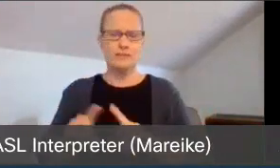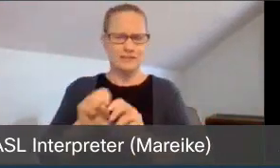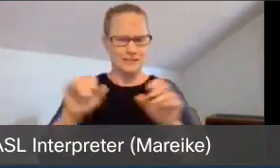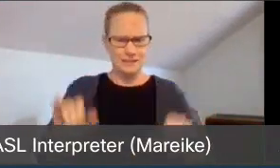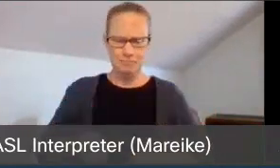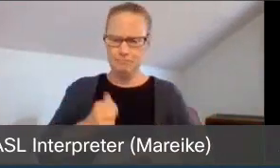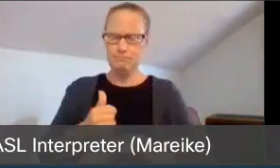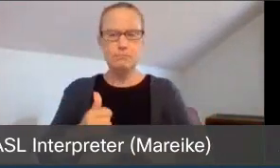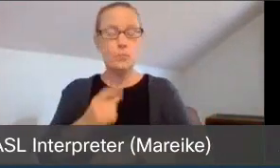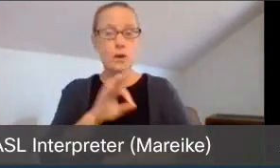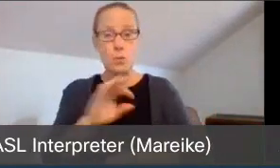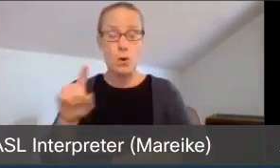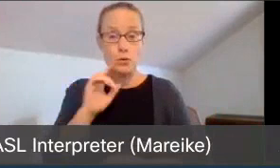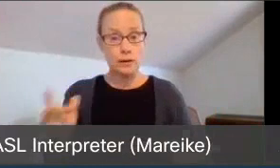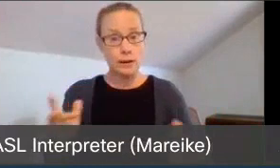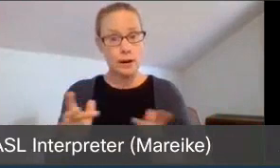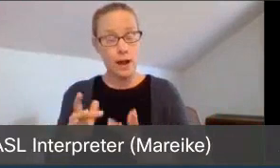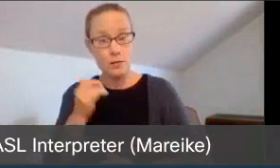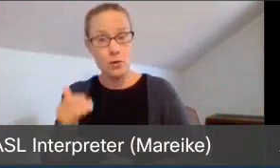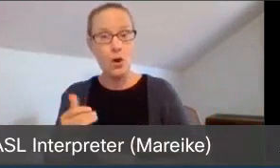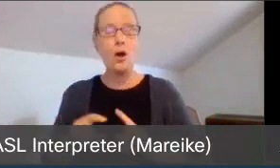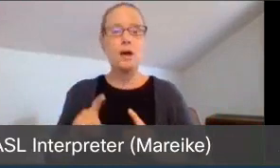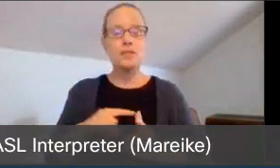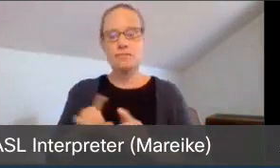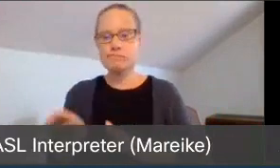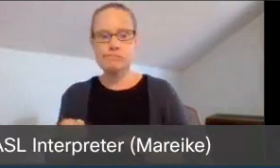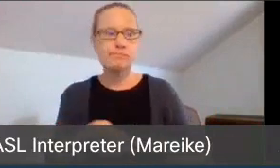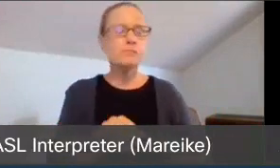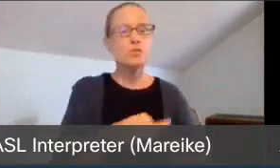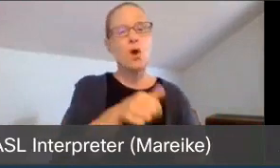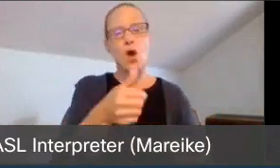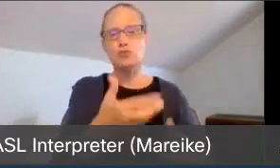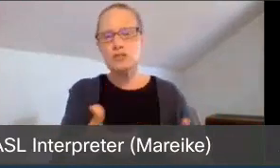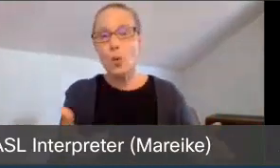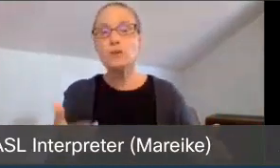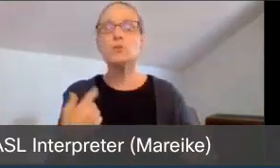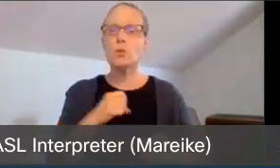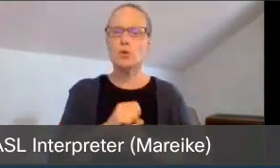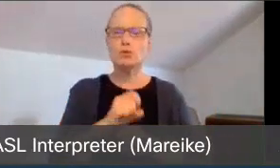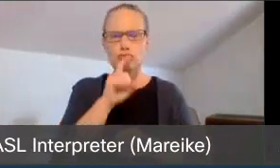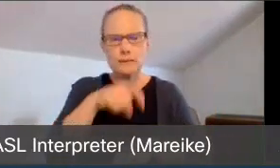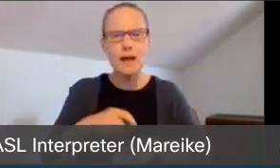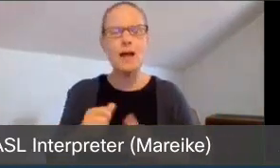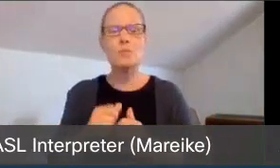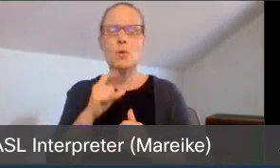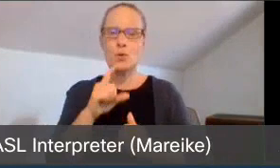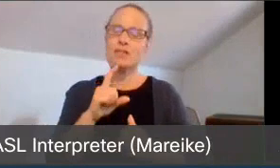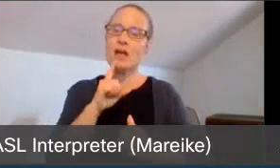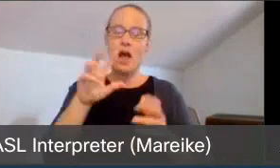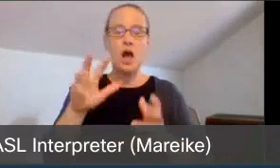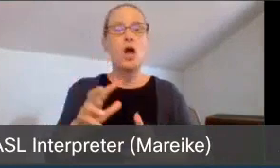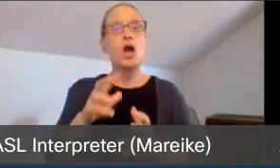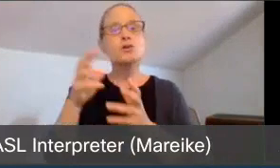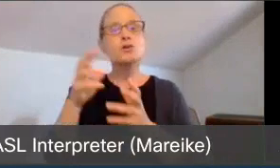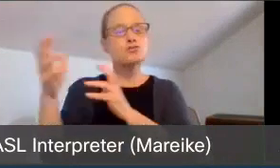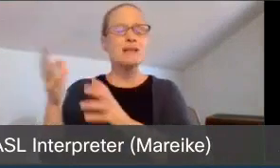might connect a call to us that was not an imminent risk, or that we were working in real time with some of our crisis intervention response teams through